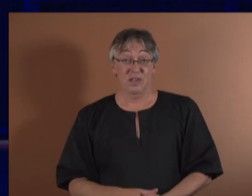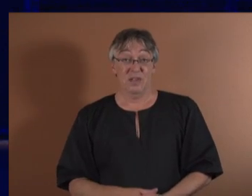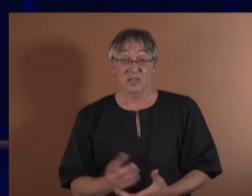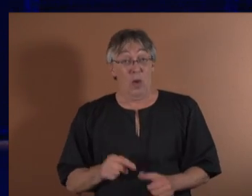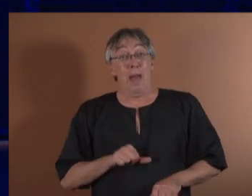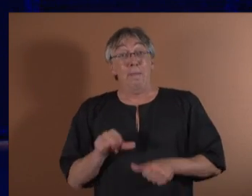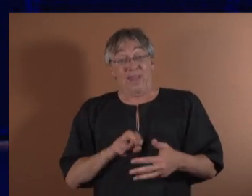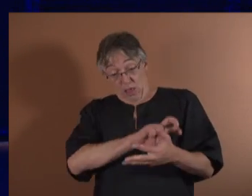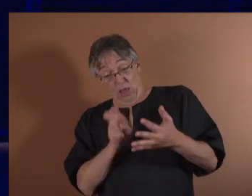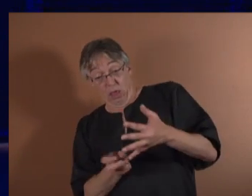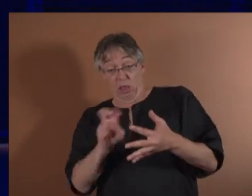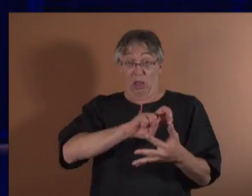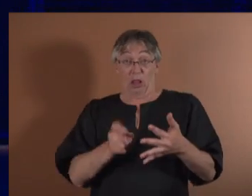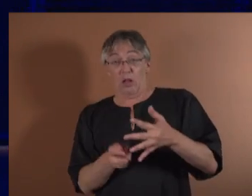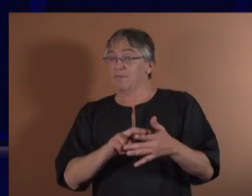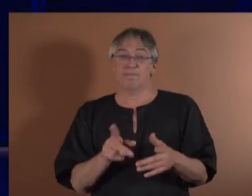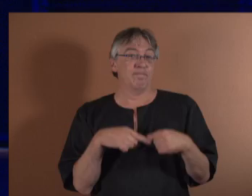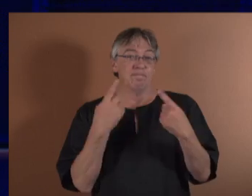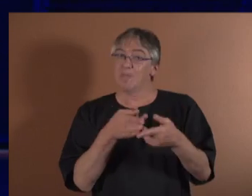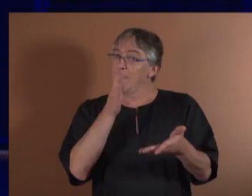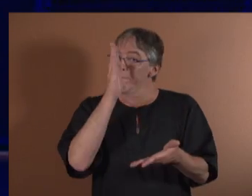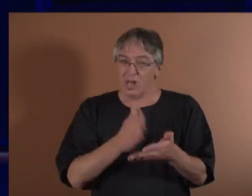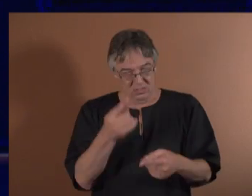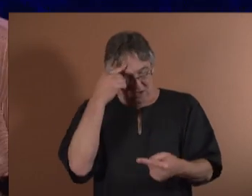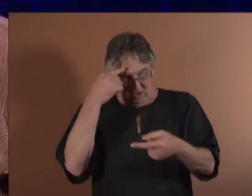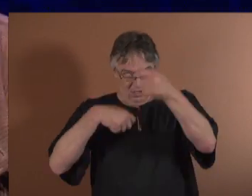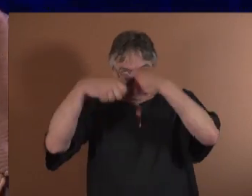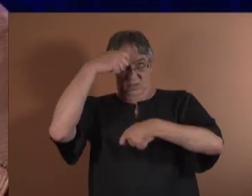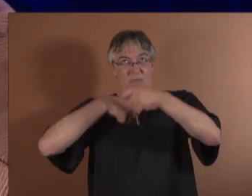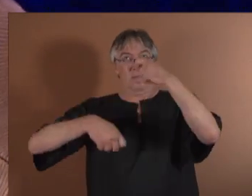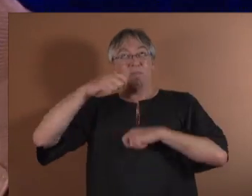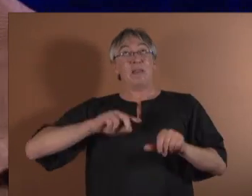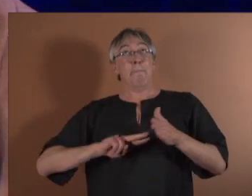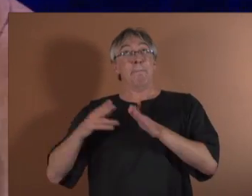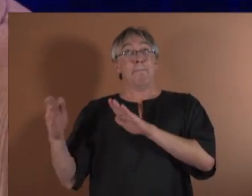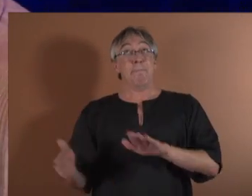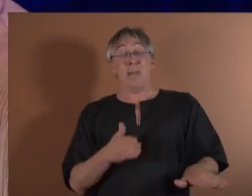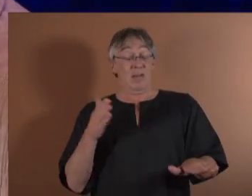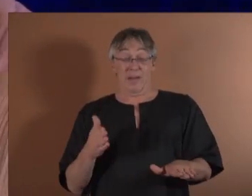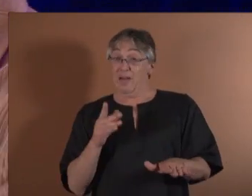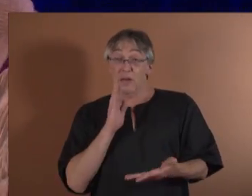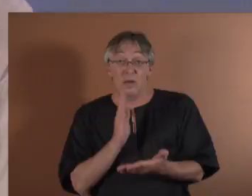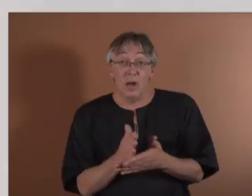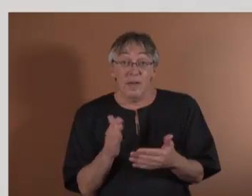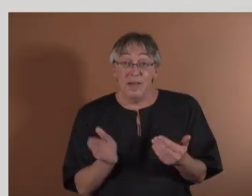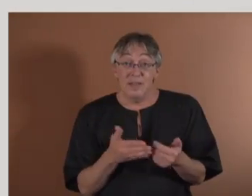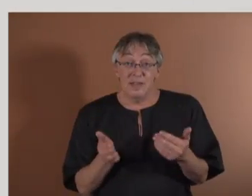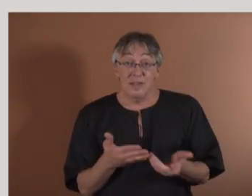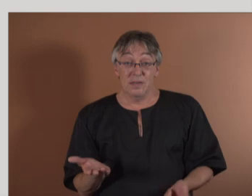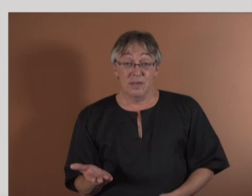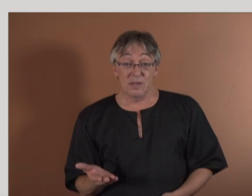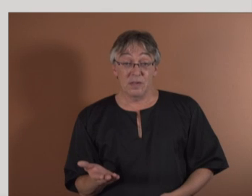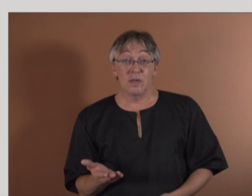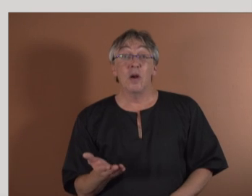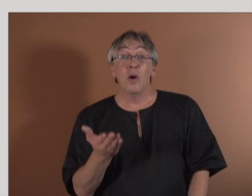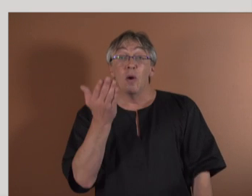Folks, we have got to recondition and decondition that and reframe it. It's actually easy to do. Why? Folks, just know that at any